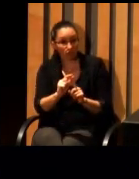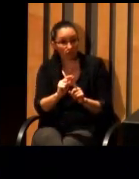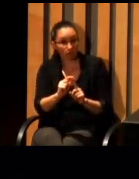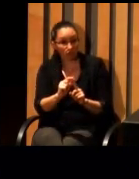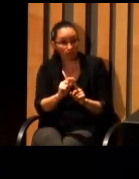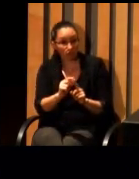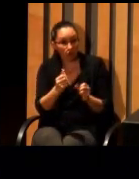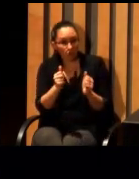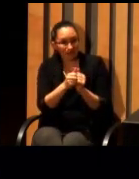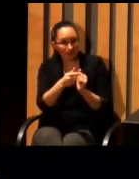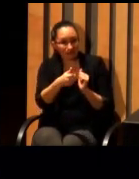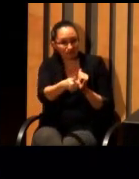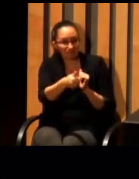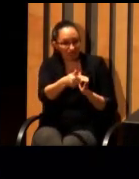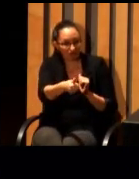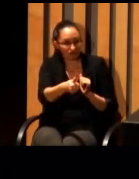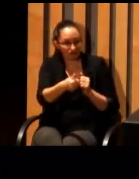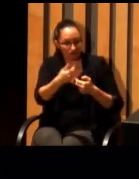on themselves.